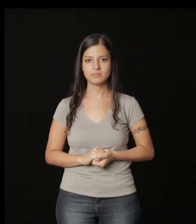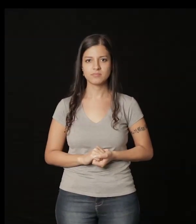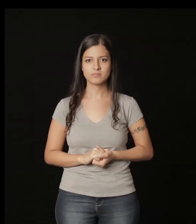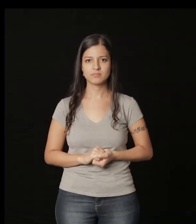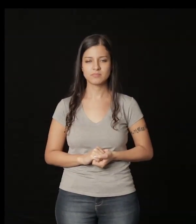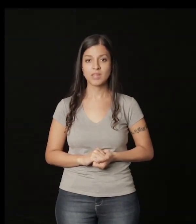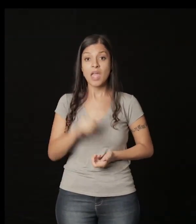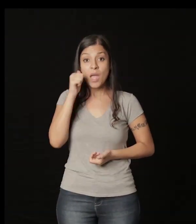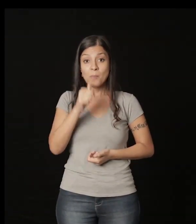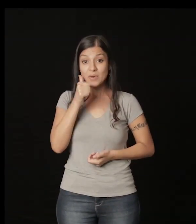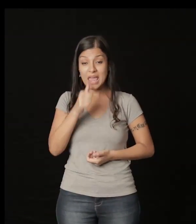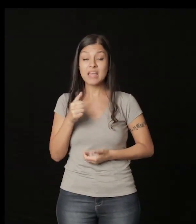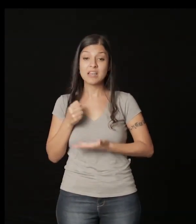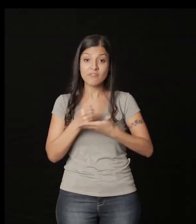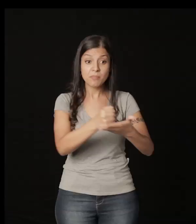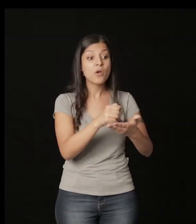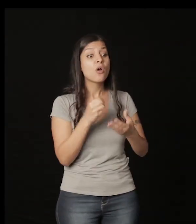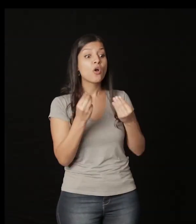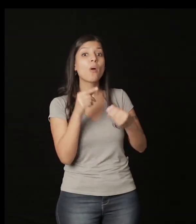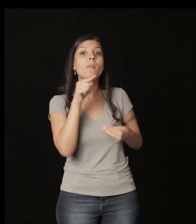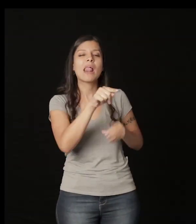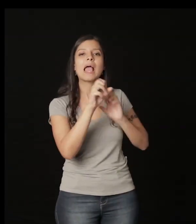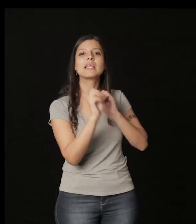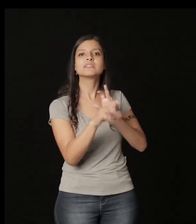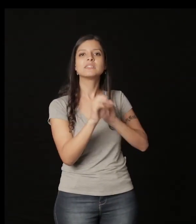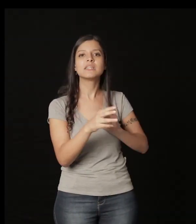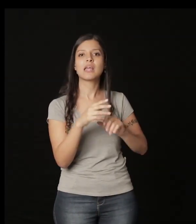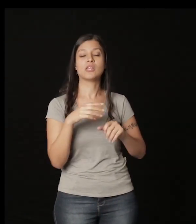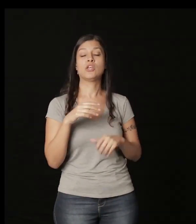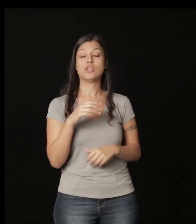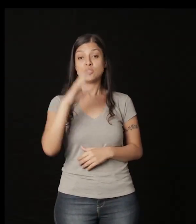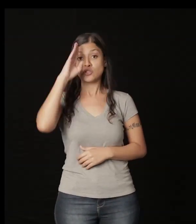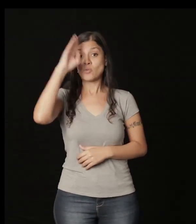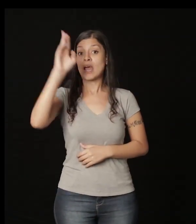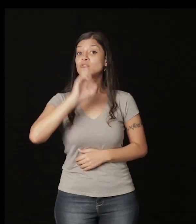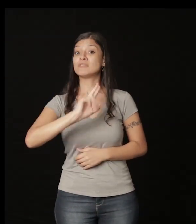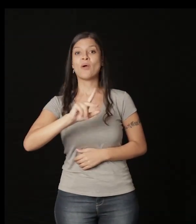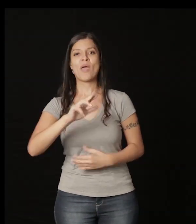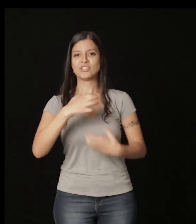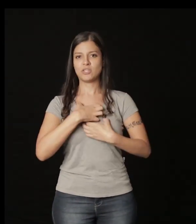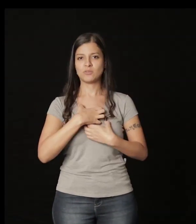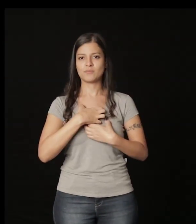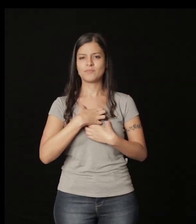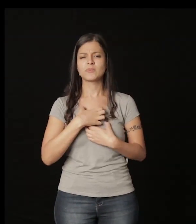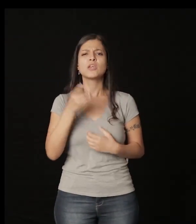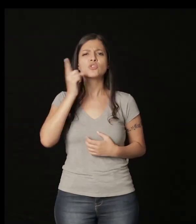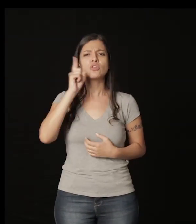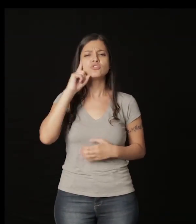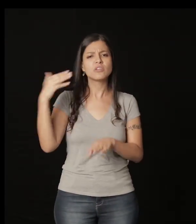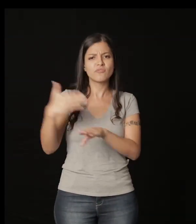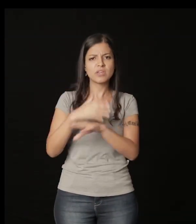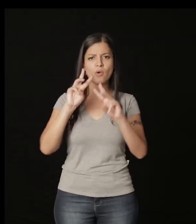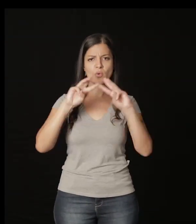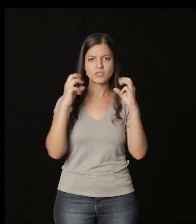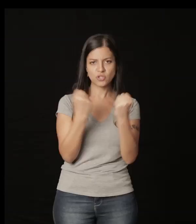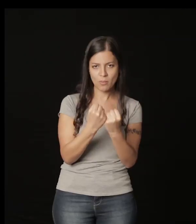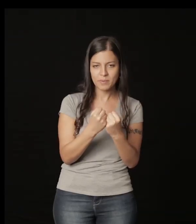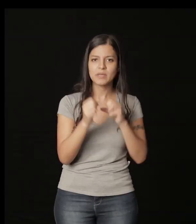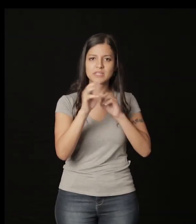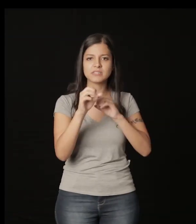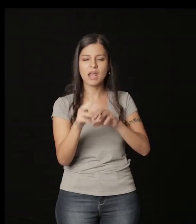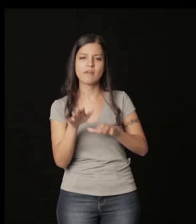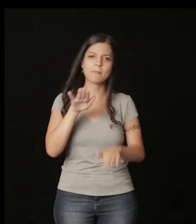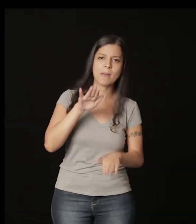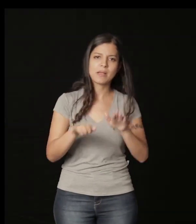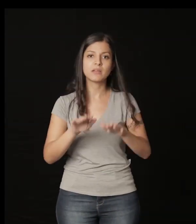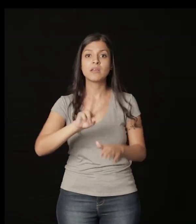you to teach the children how to not be soldiers. So every day they were learning to march, they would come to our workshop and we would teach them how to fall